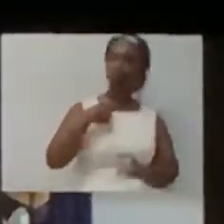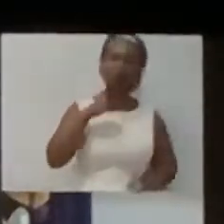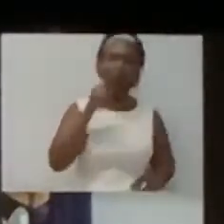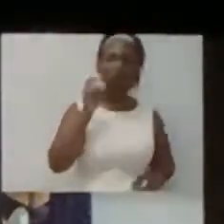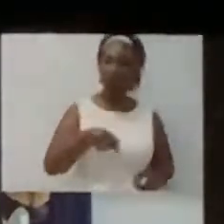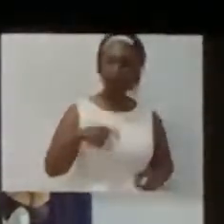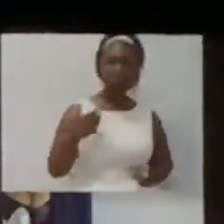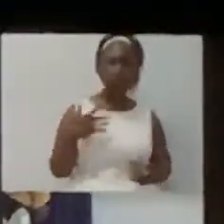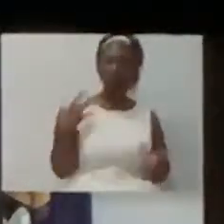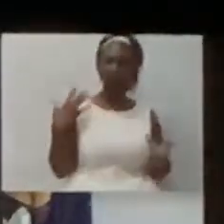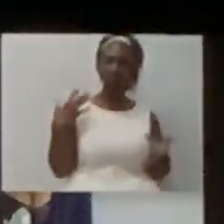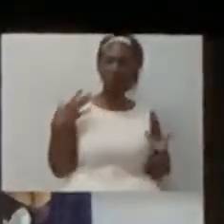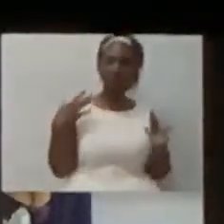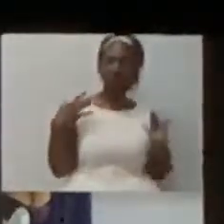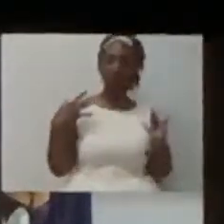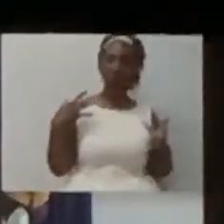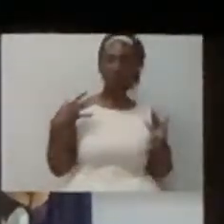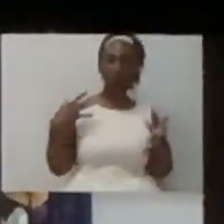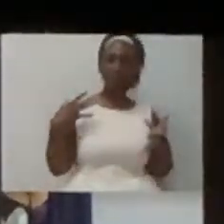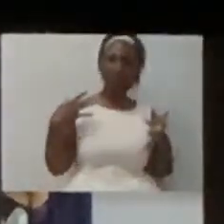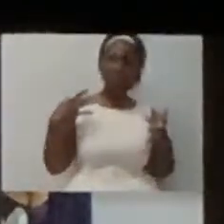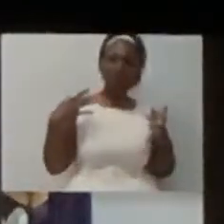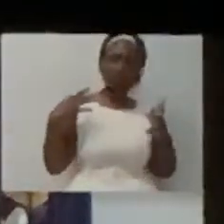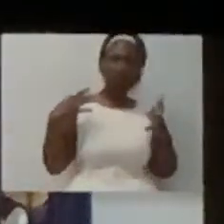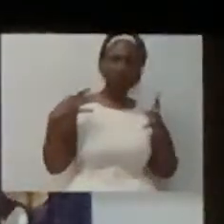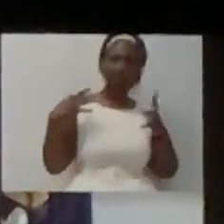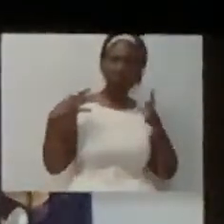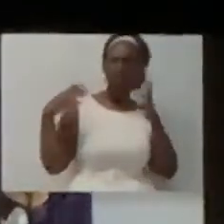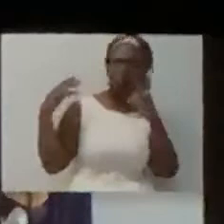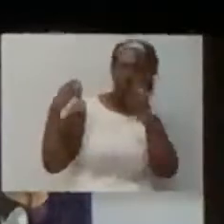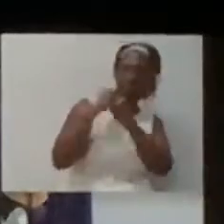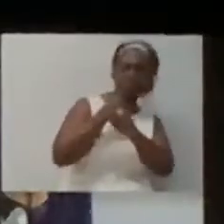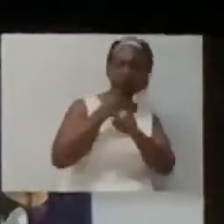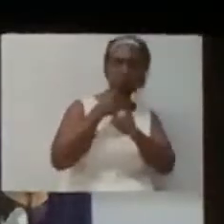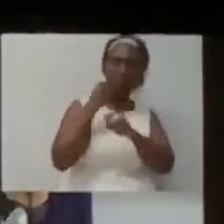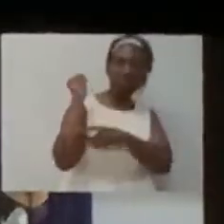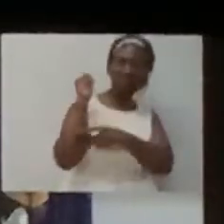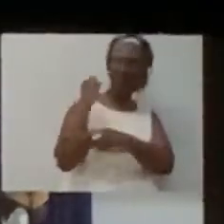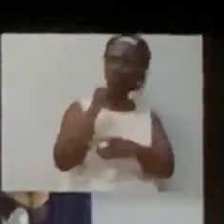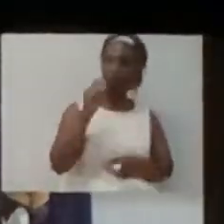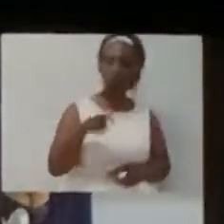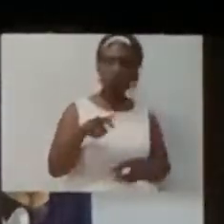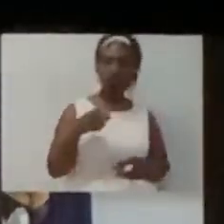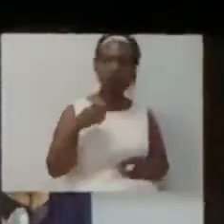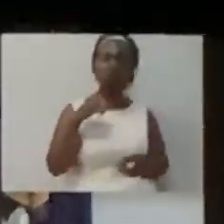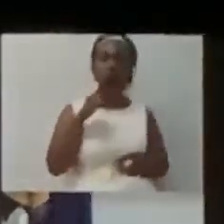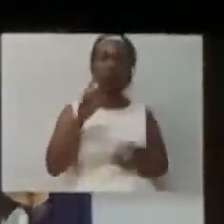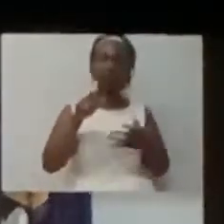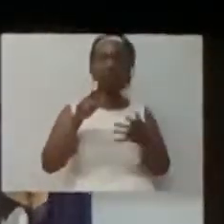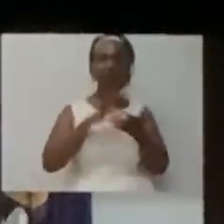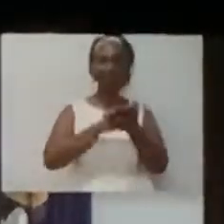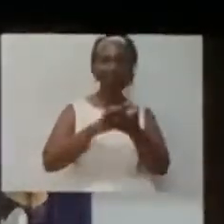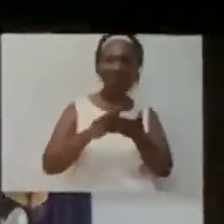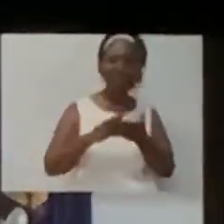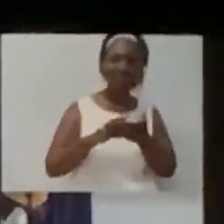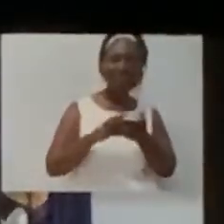when we're scared. Let's choose awkward, brave, and kind. And let's choose each